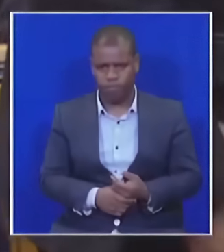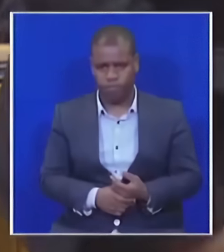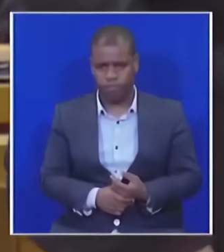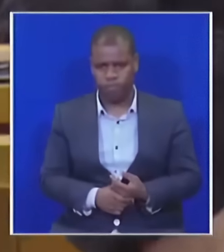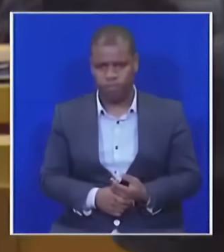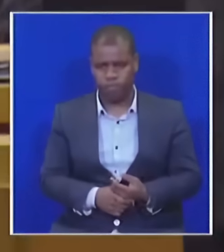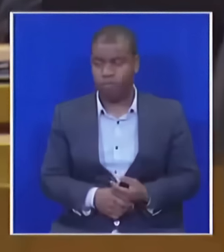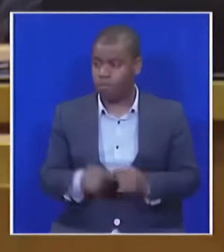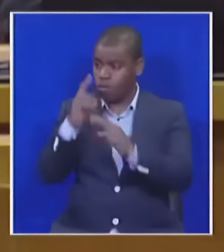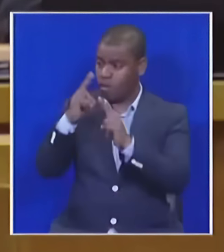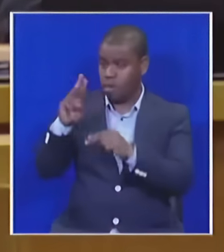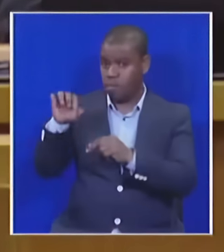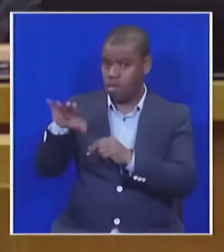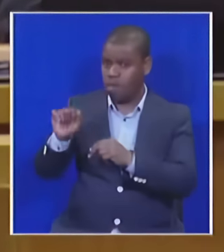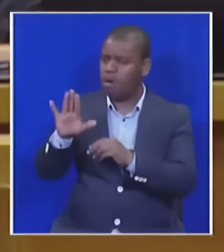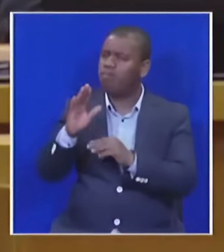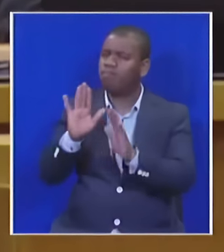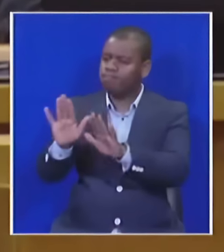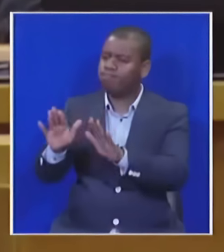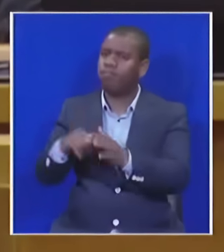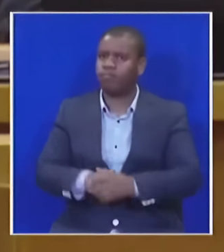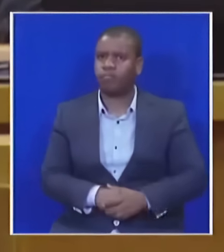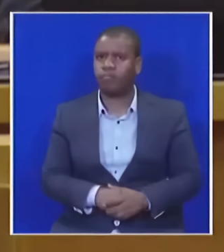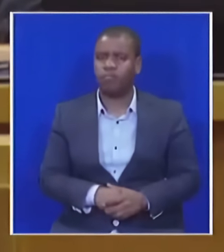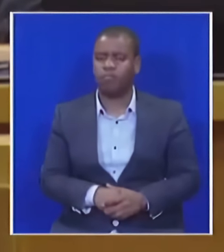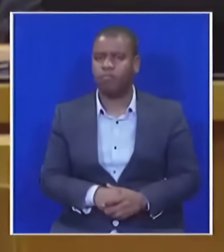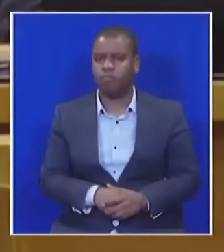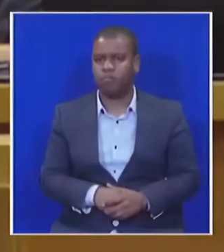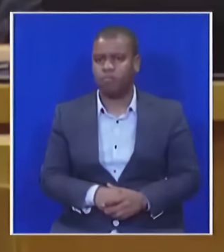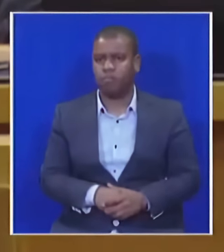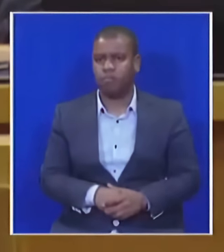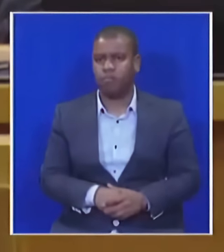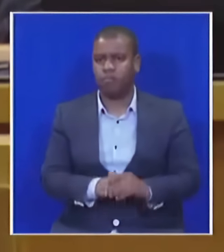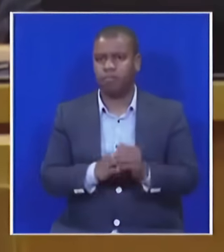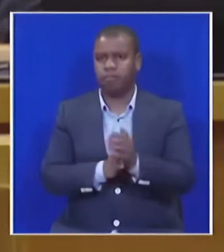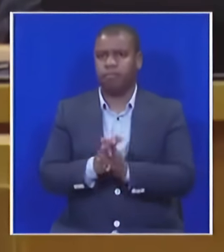Honorable Malema, please wait. Honorable Steenhuisen. This chair is painful.